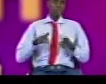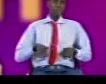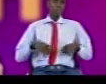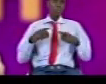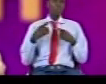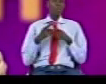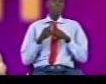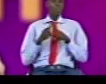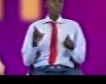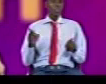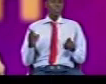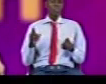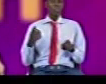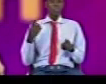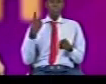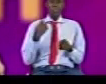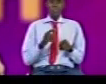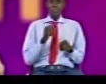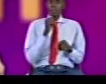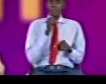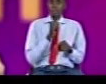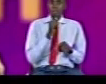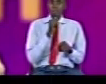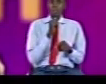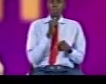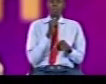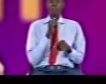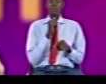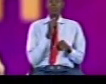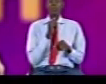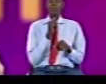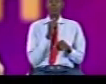both in the secret and in the open?